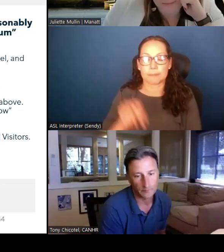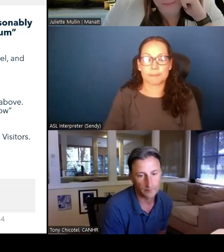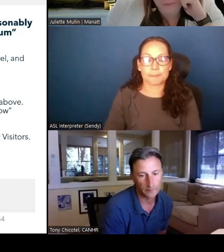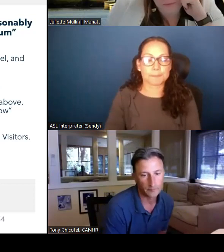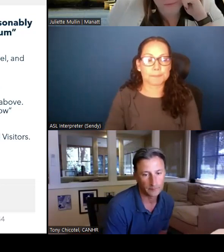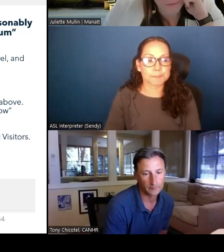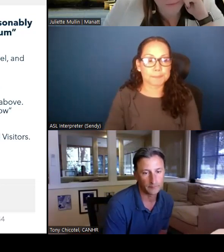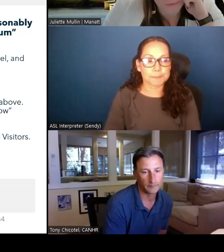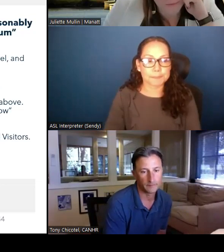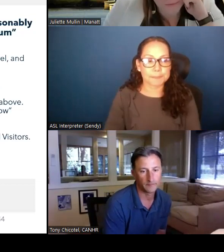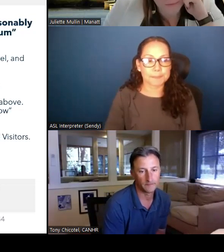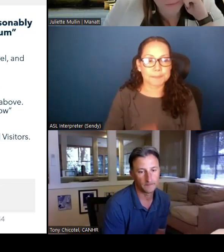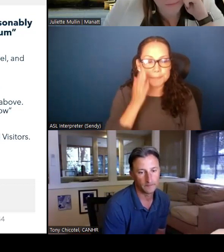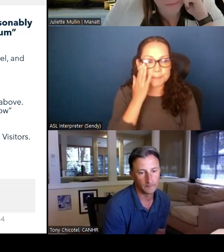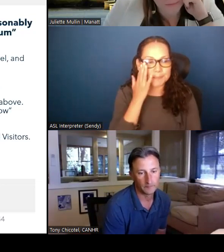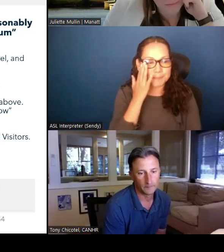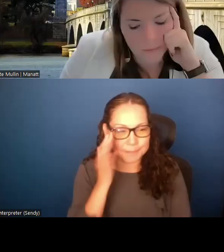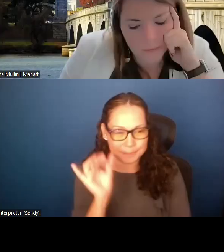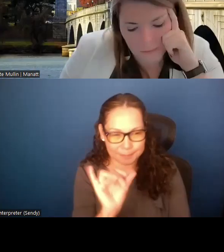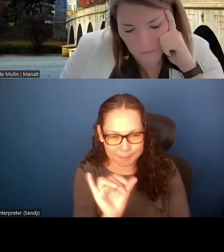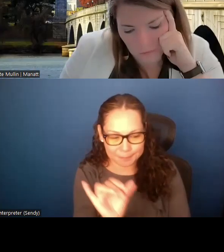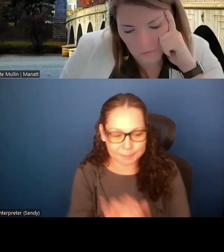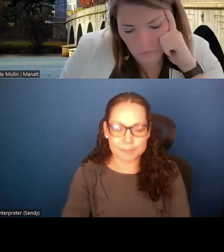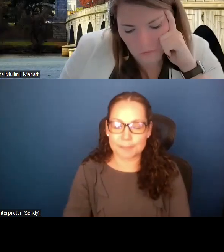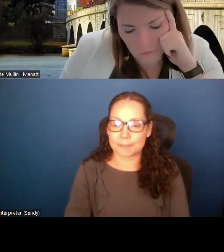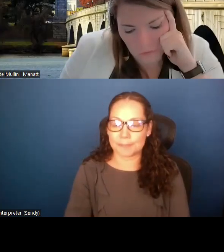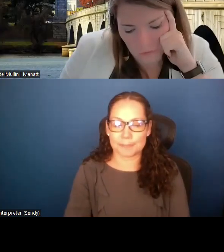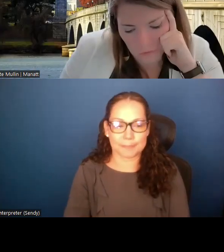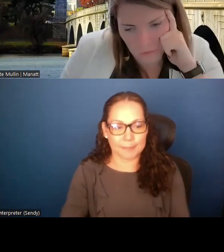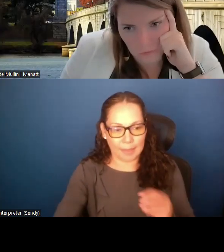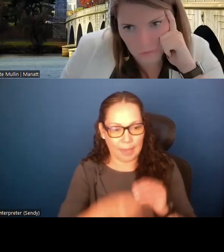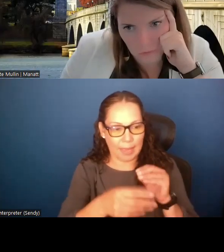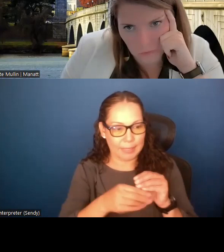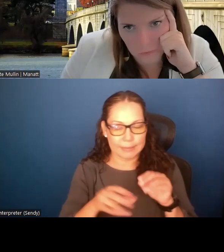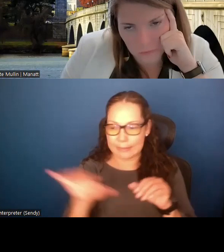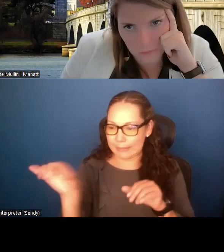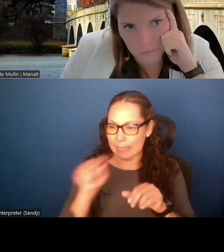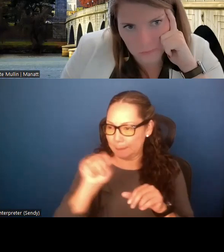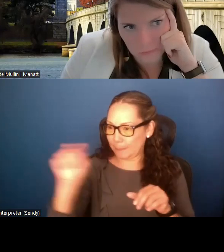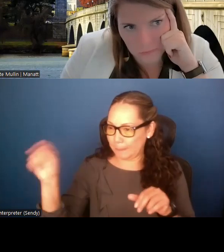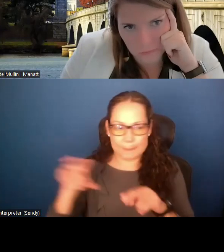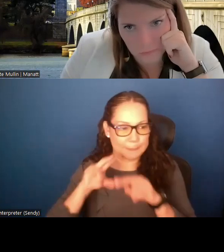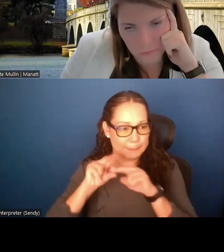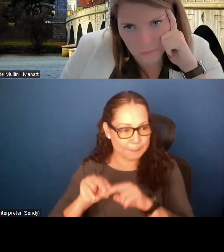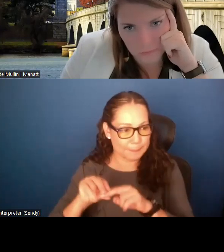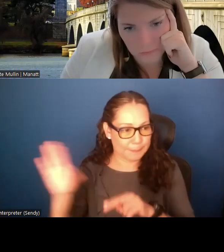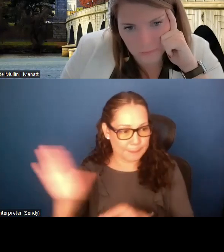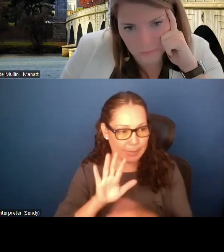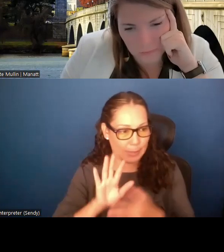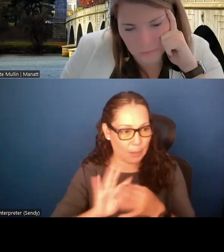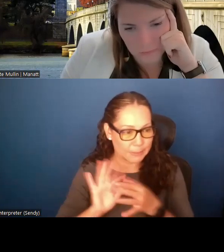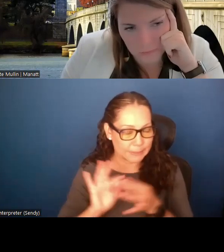Hey, yeah, just to piggyback and add to what a couple of other people here said in the comments